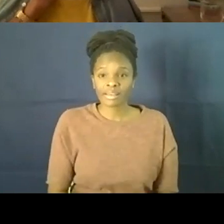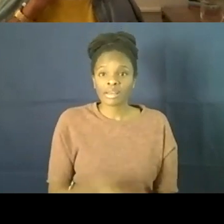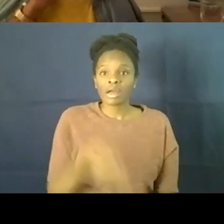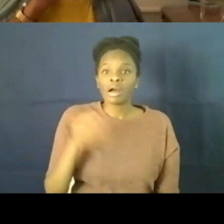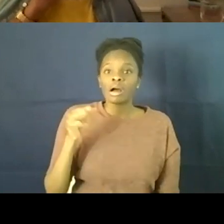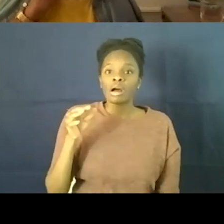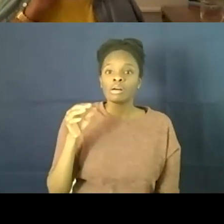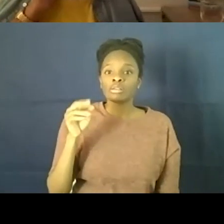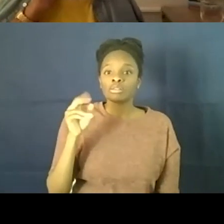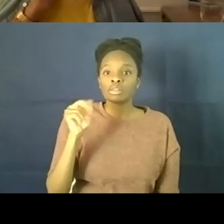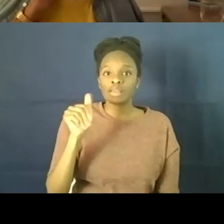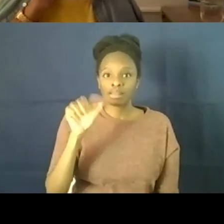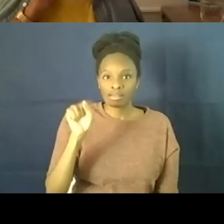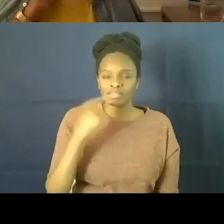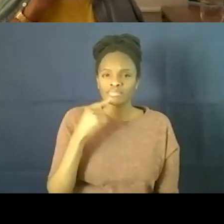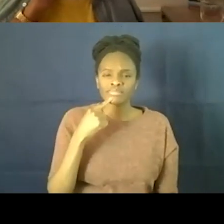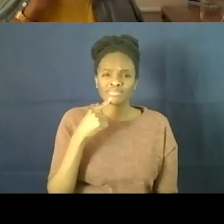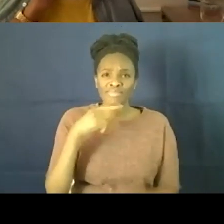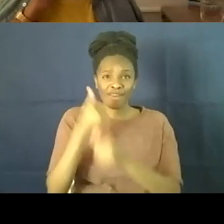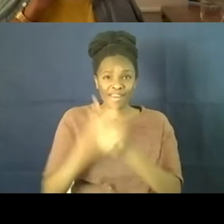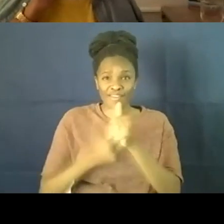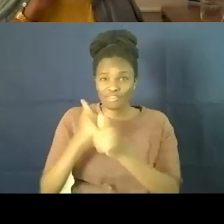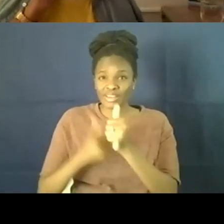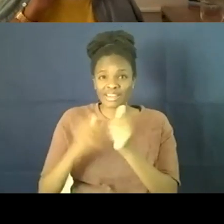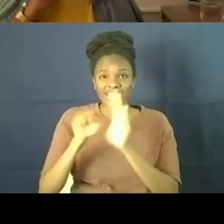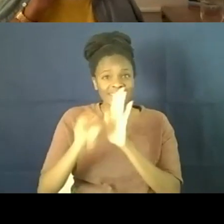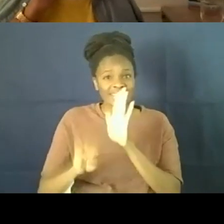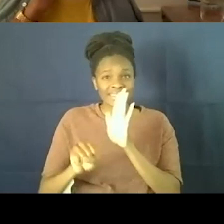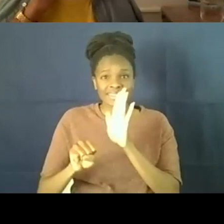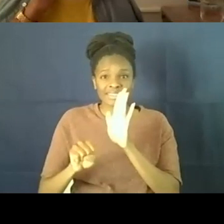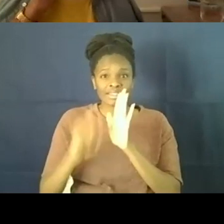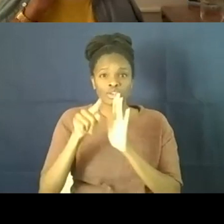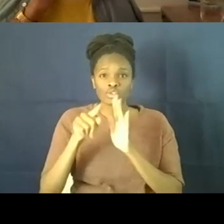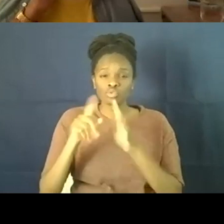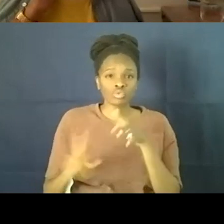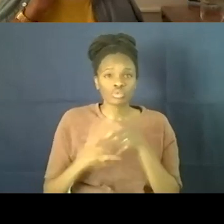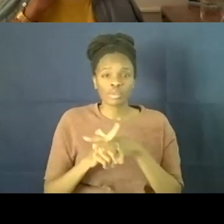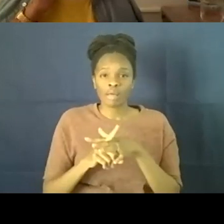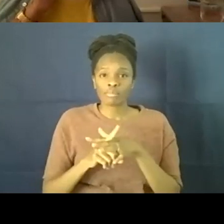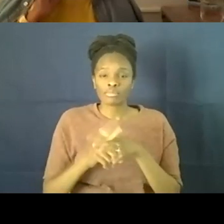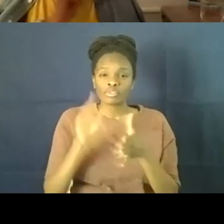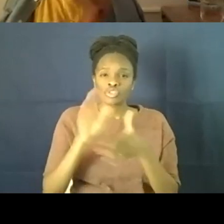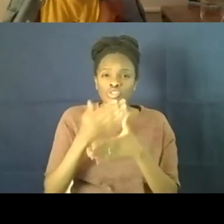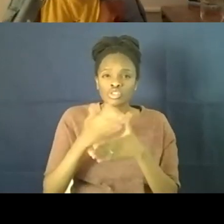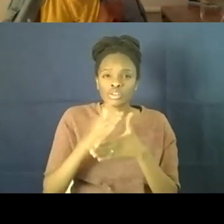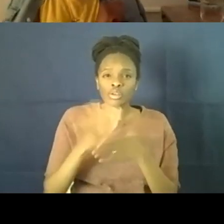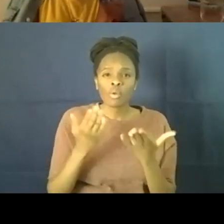like, every season you did come in with, like, what you wanted the theme of the season to